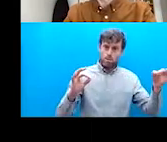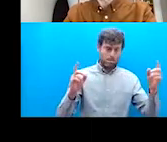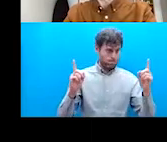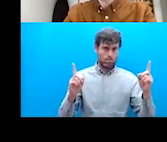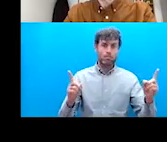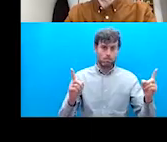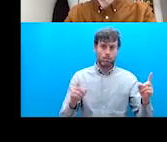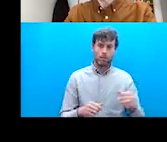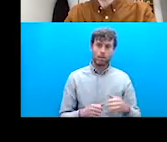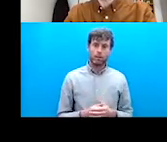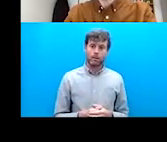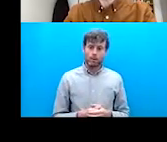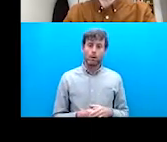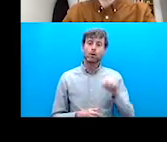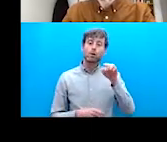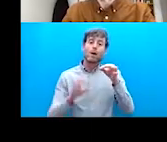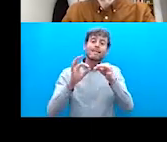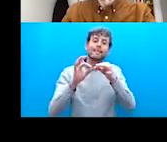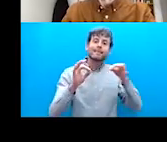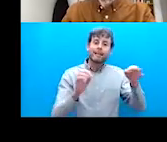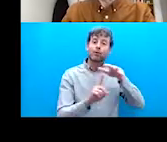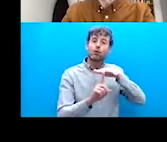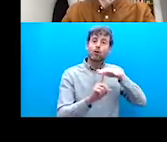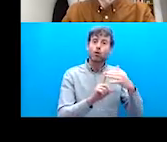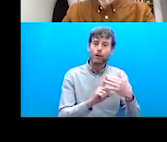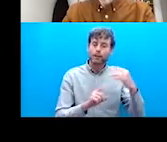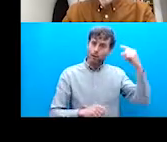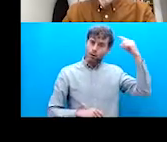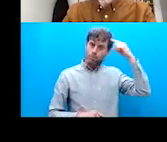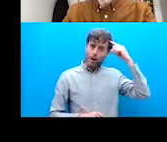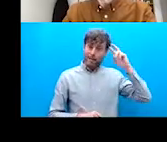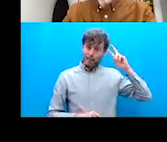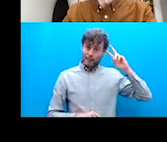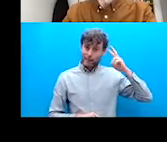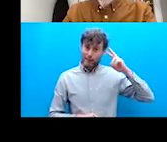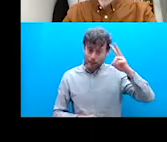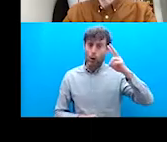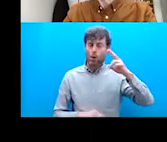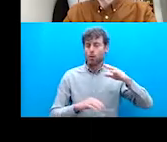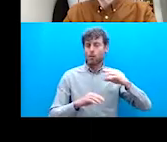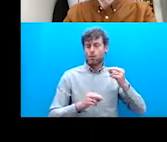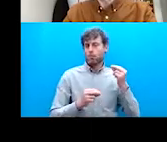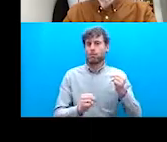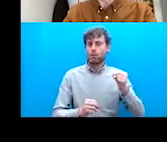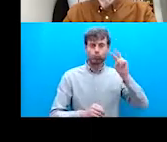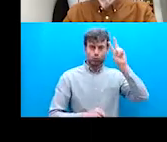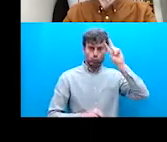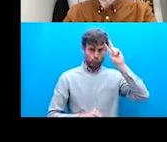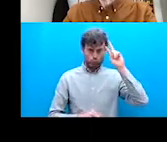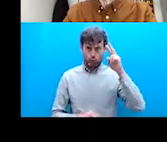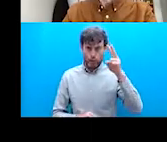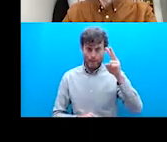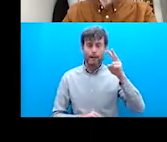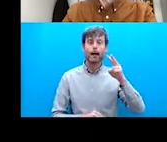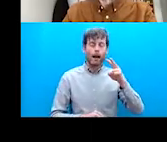show that in sentence context, the brain responds rapidly to stimuli that require